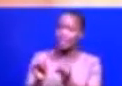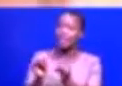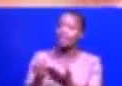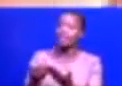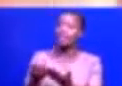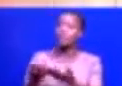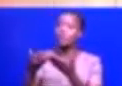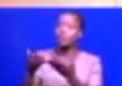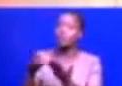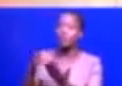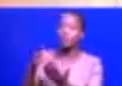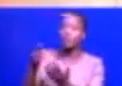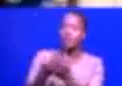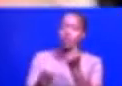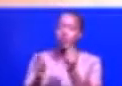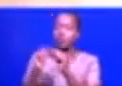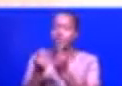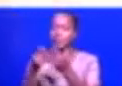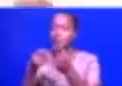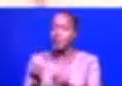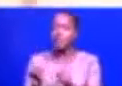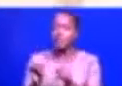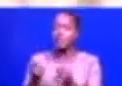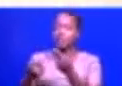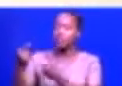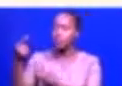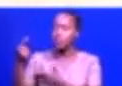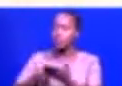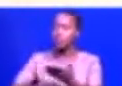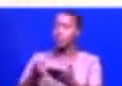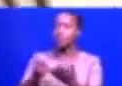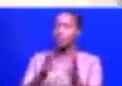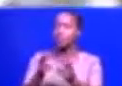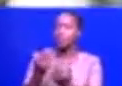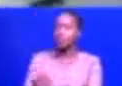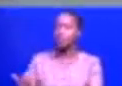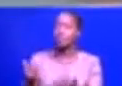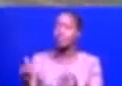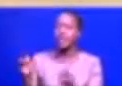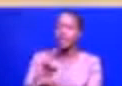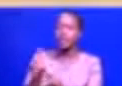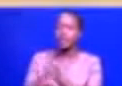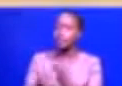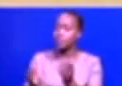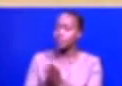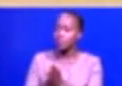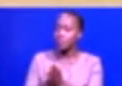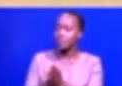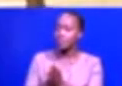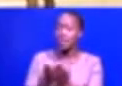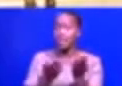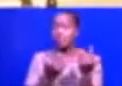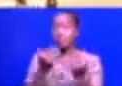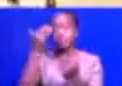options, and the both teams trying to undo what would be the usual thing that everybody would be expecting. Maybe we don't know